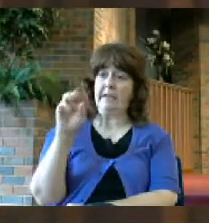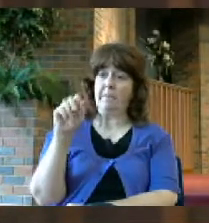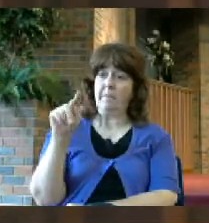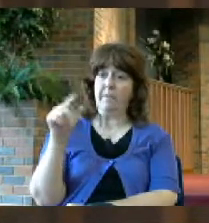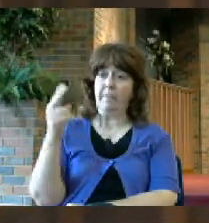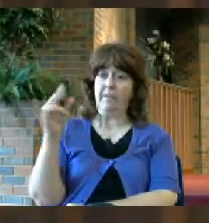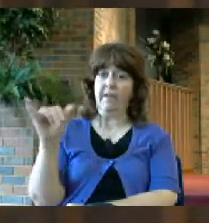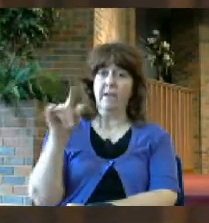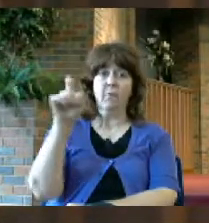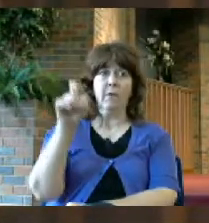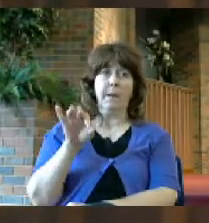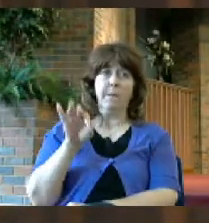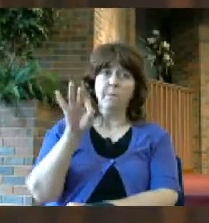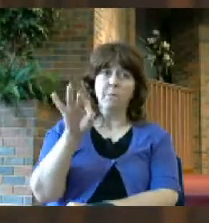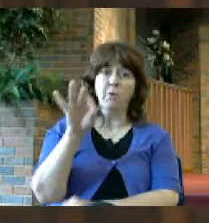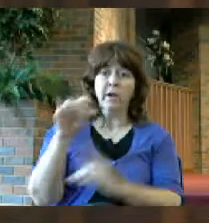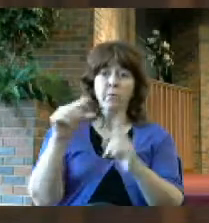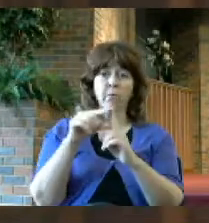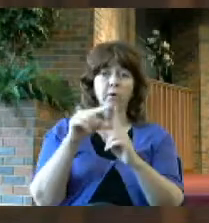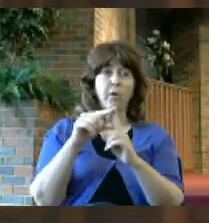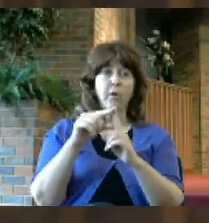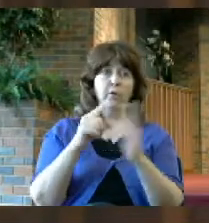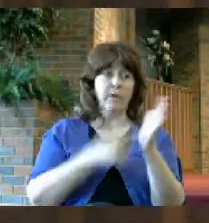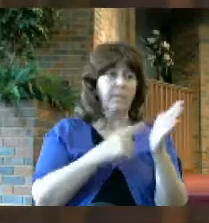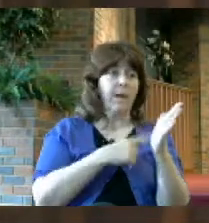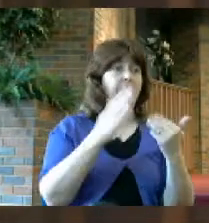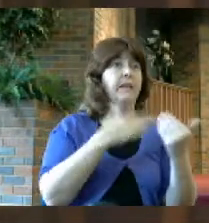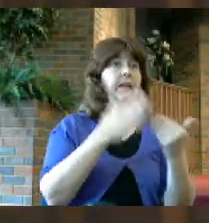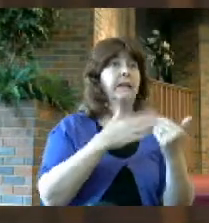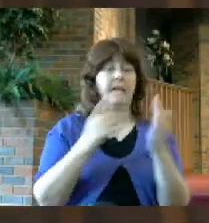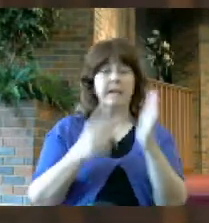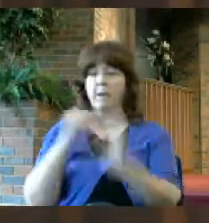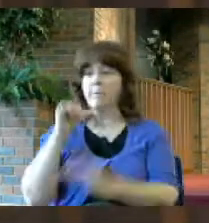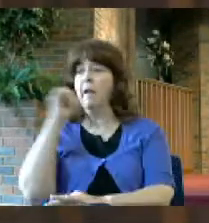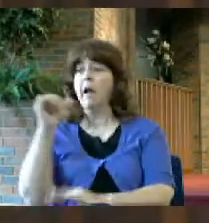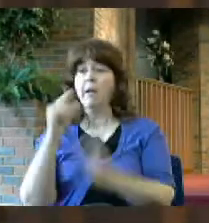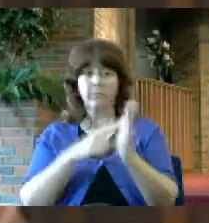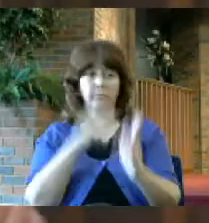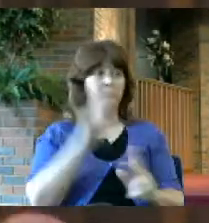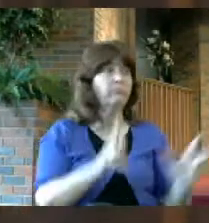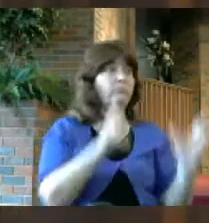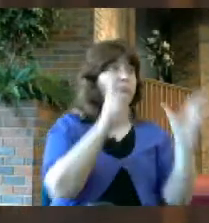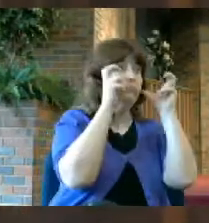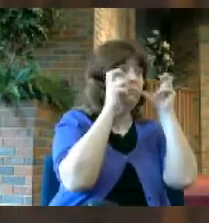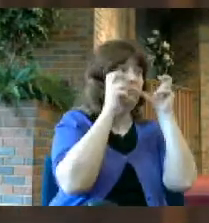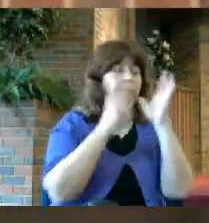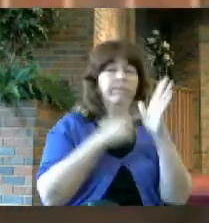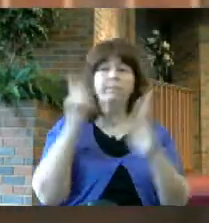not, when people are willing to listen, when they're not willing to listen. That's your job.